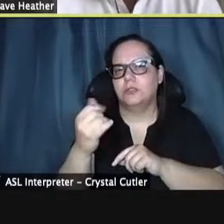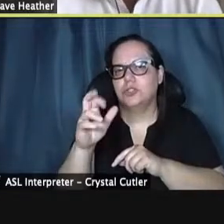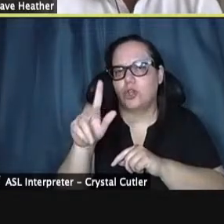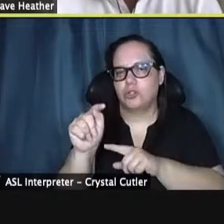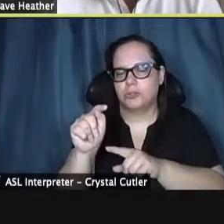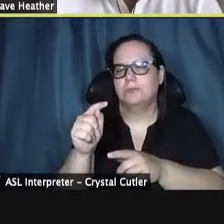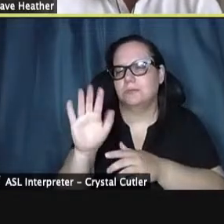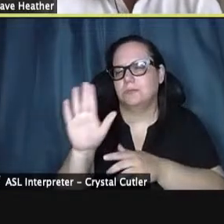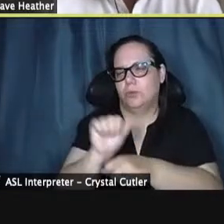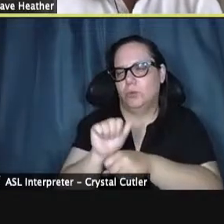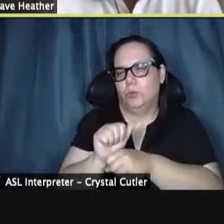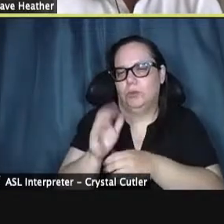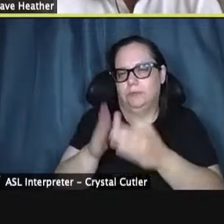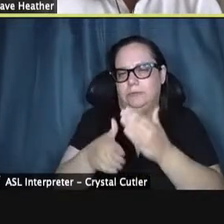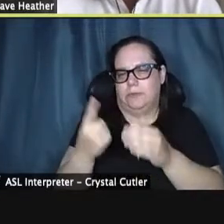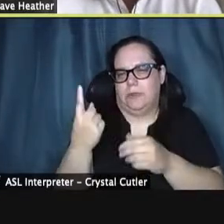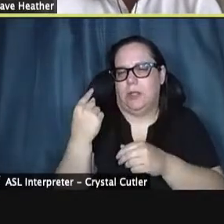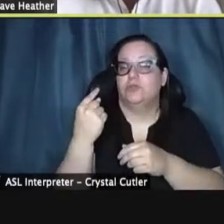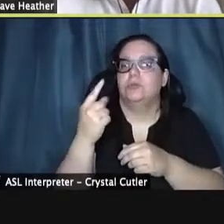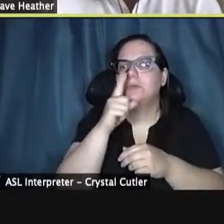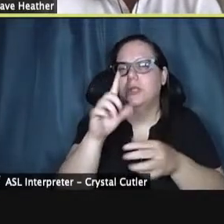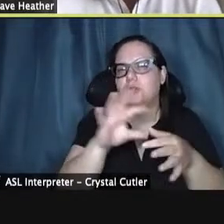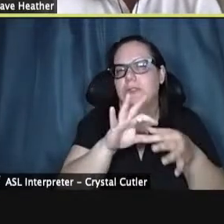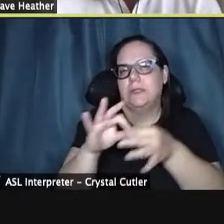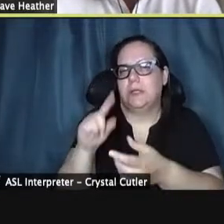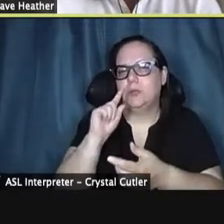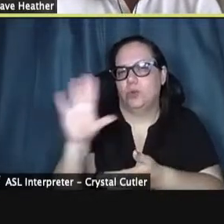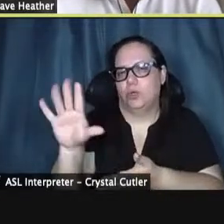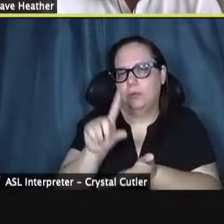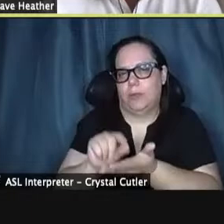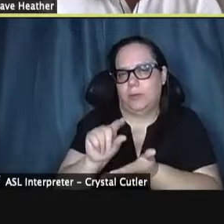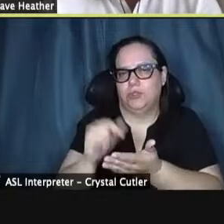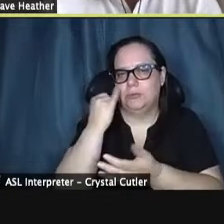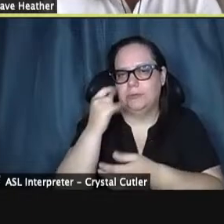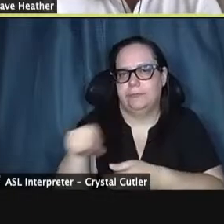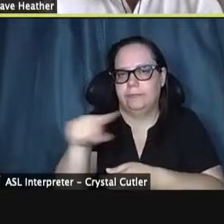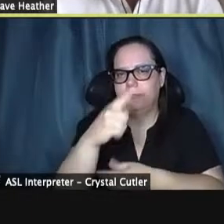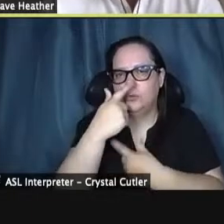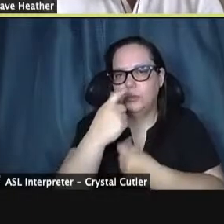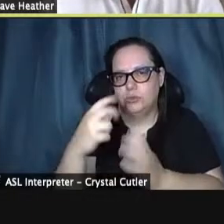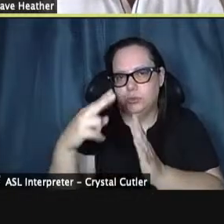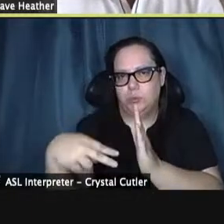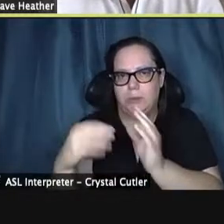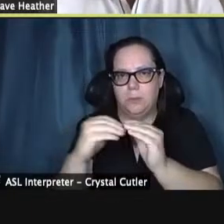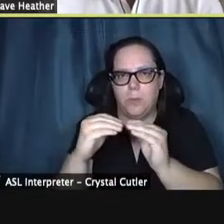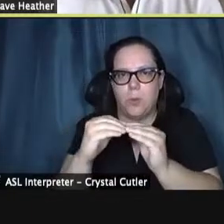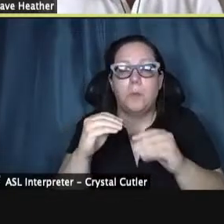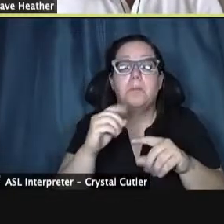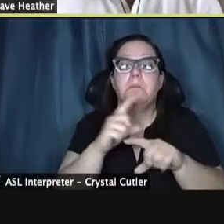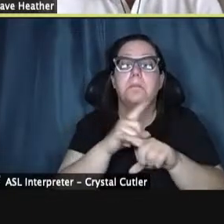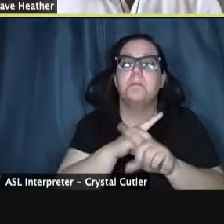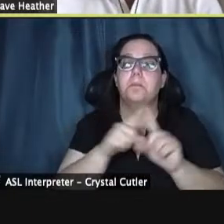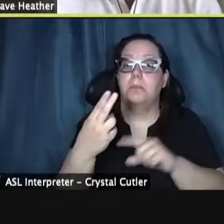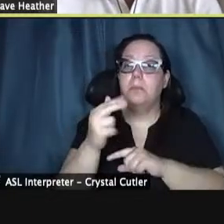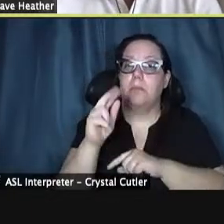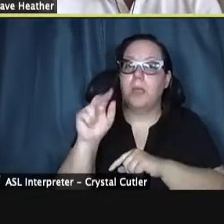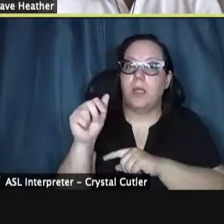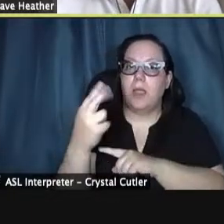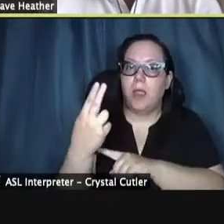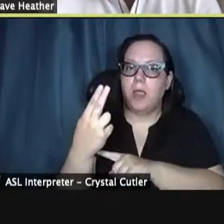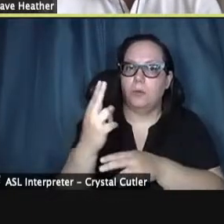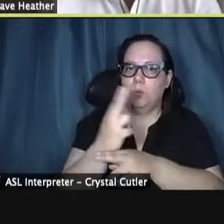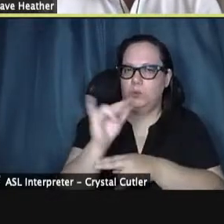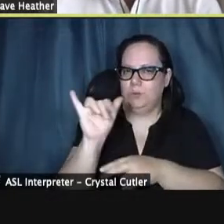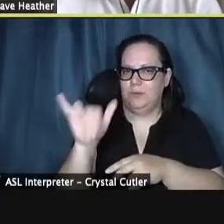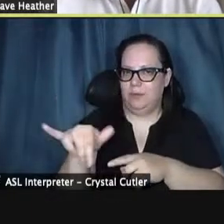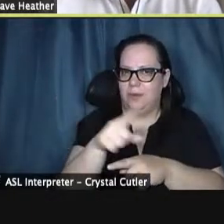year. There's a link to the publication there as well for those who are interested in reading more. Hannah used this setup that you can